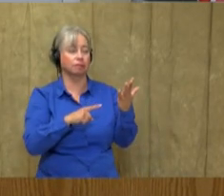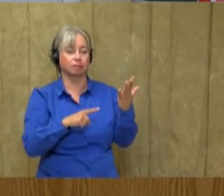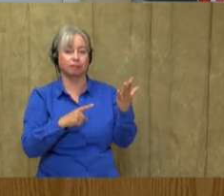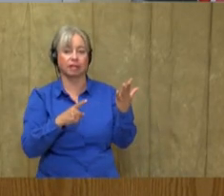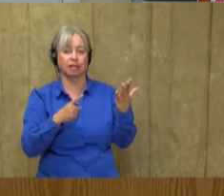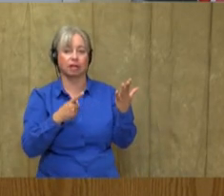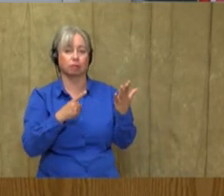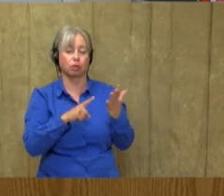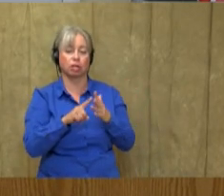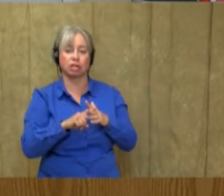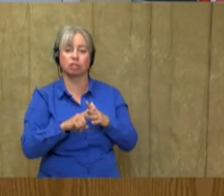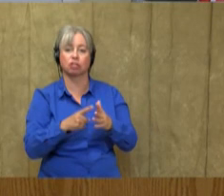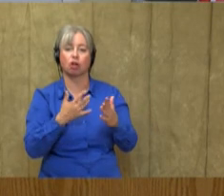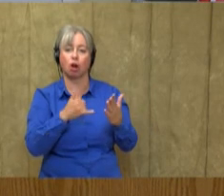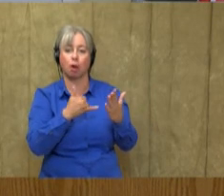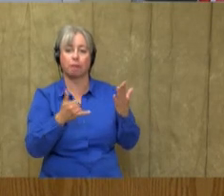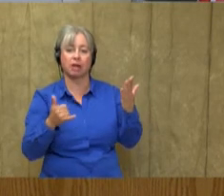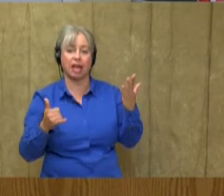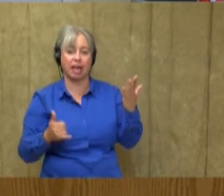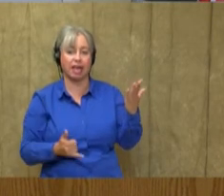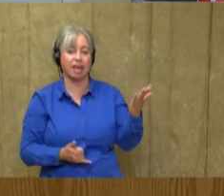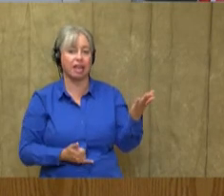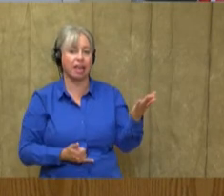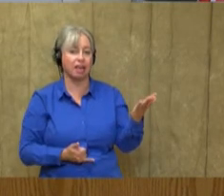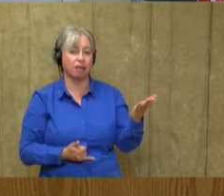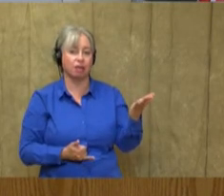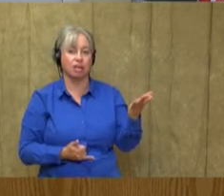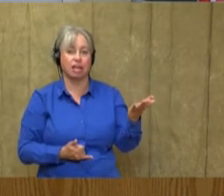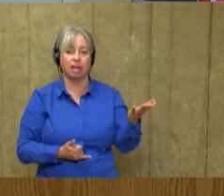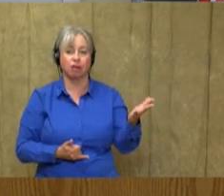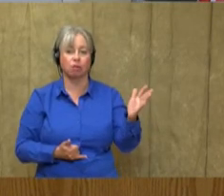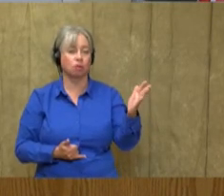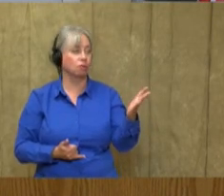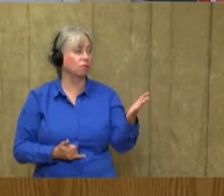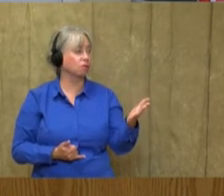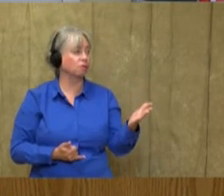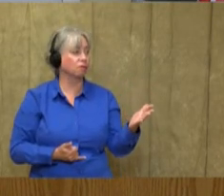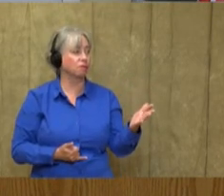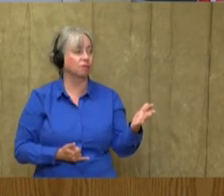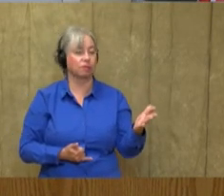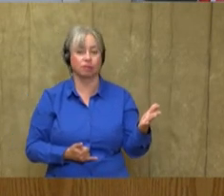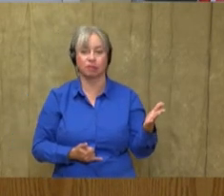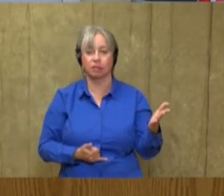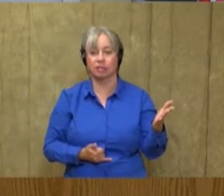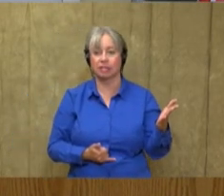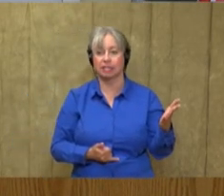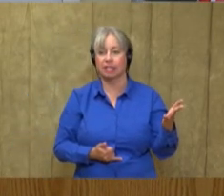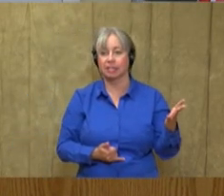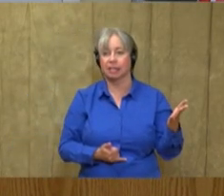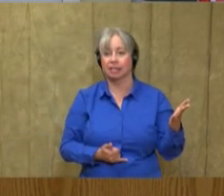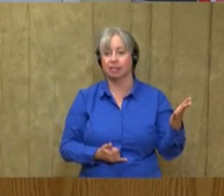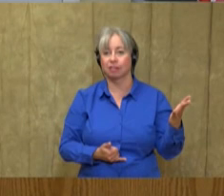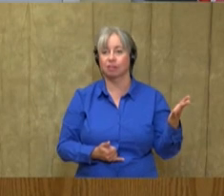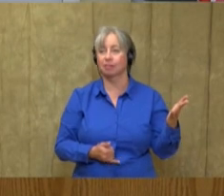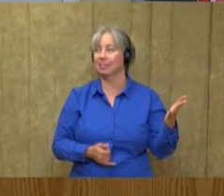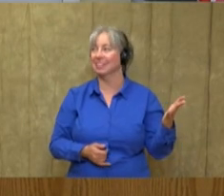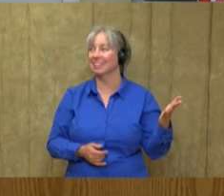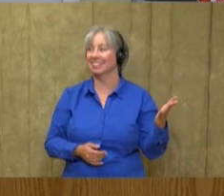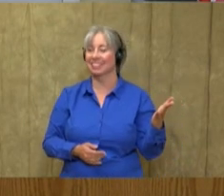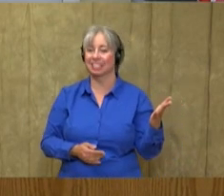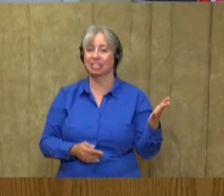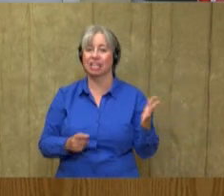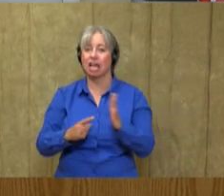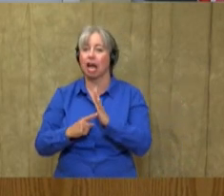hit play, and I'm actually going to show, I just got fussed at by the sound guy. I'm gonna show on